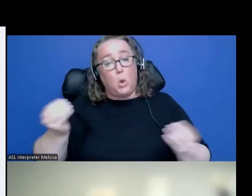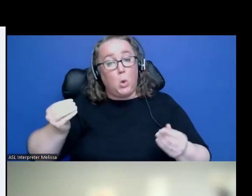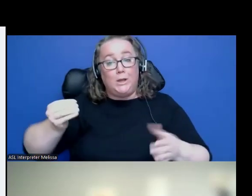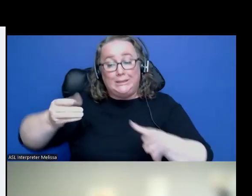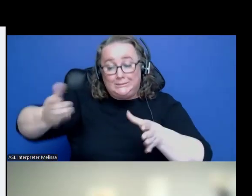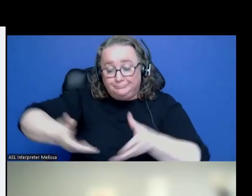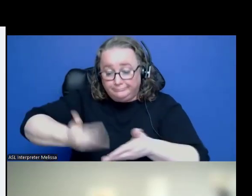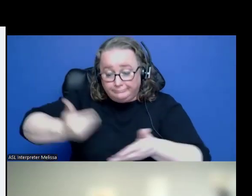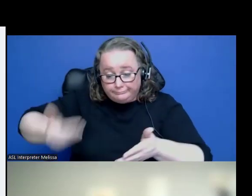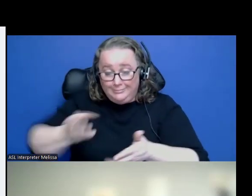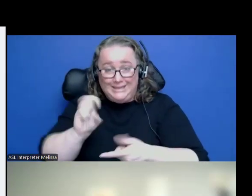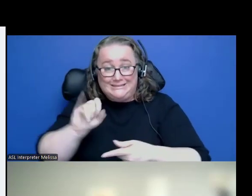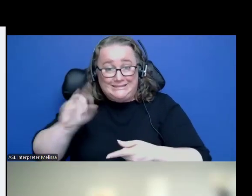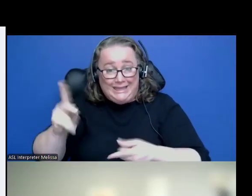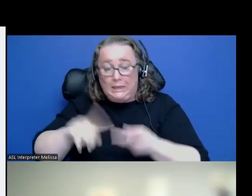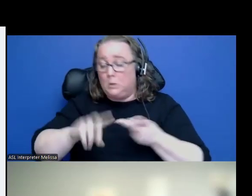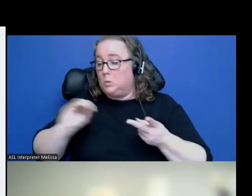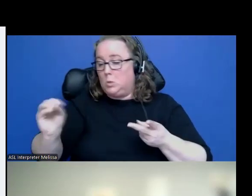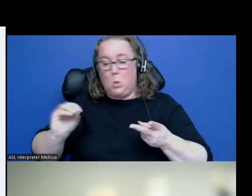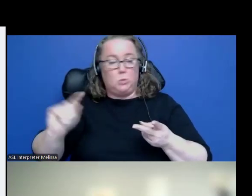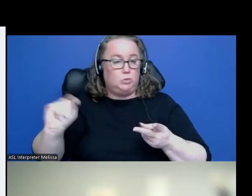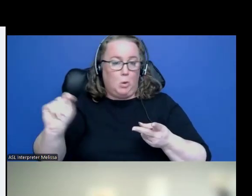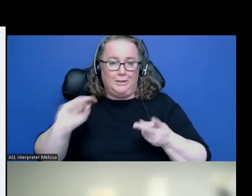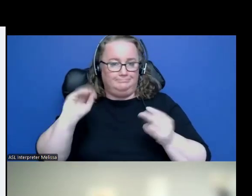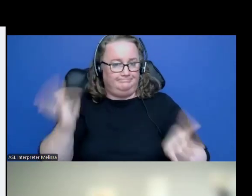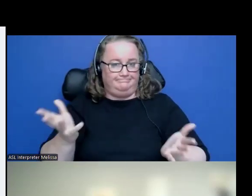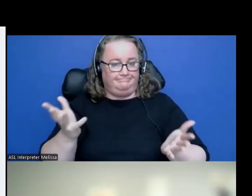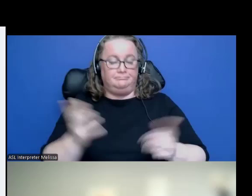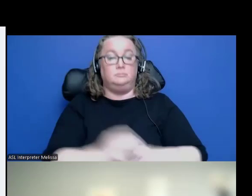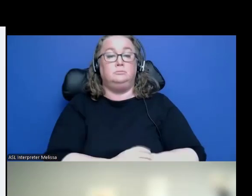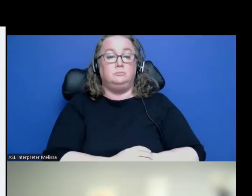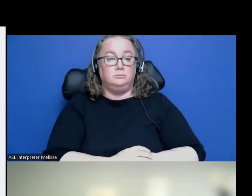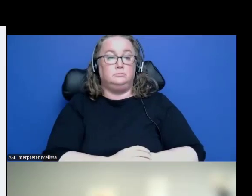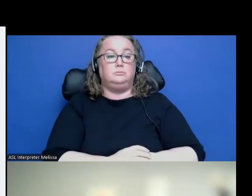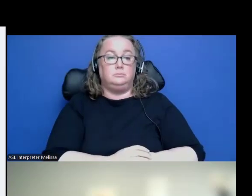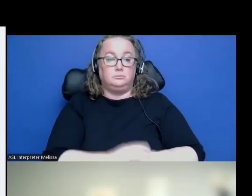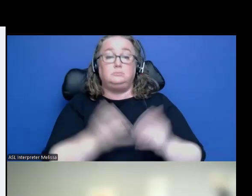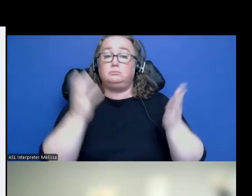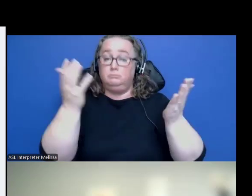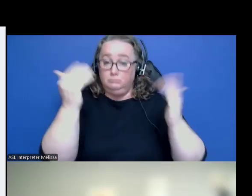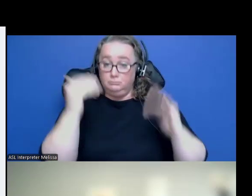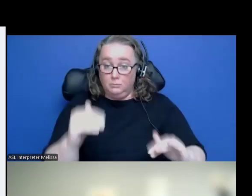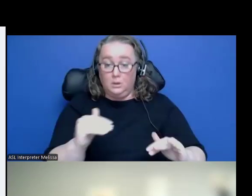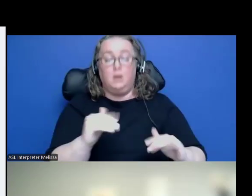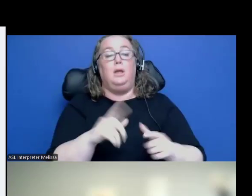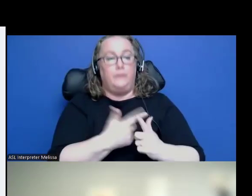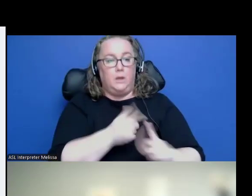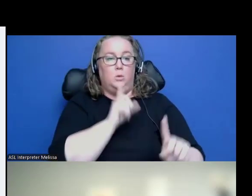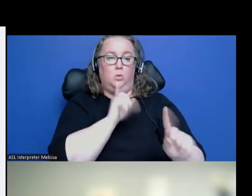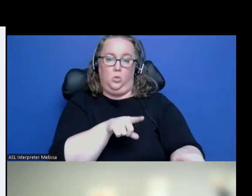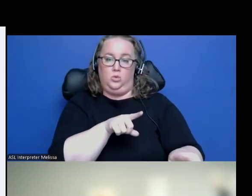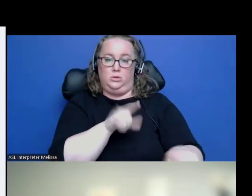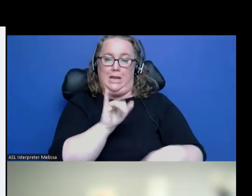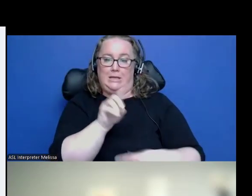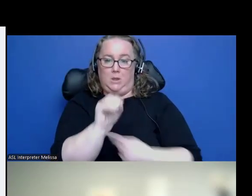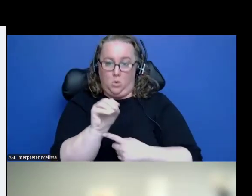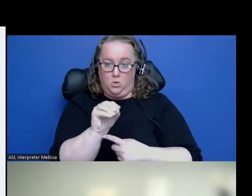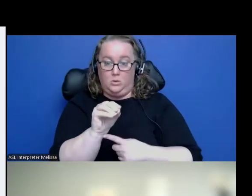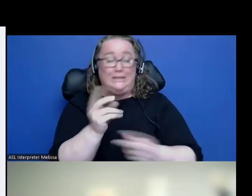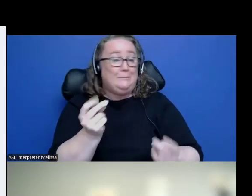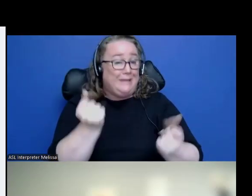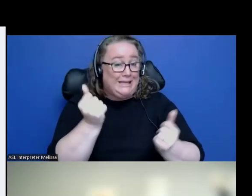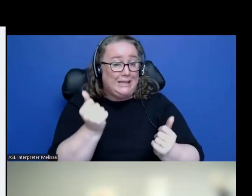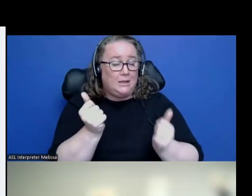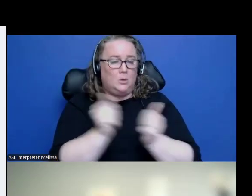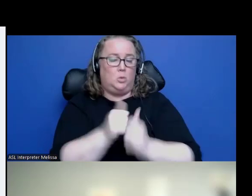so not a standard cell. They then ordered an IDO immediately by intramuscular